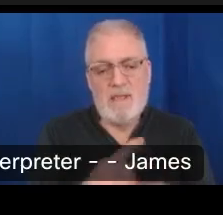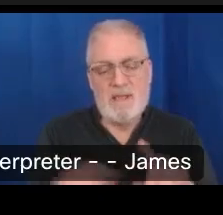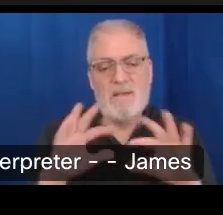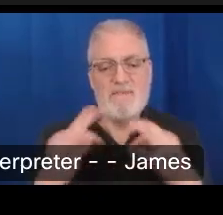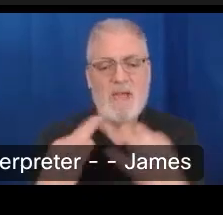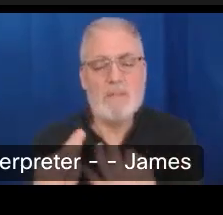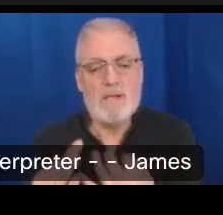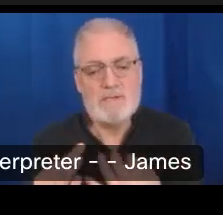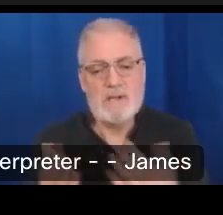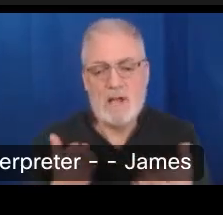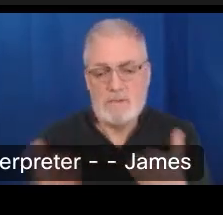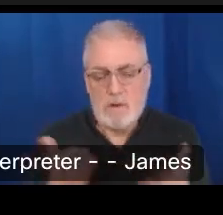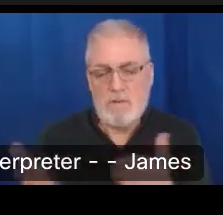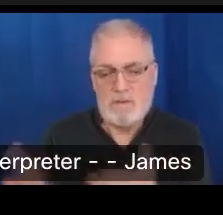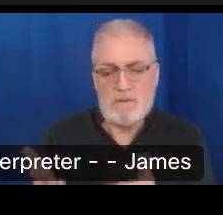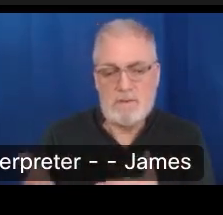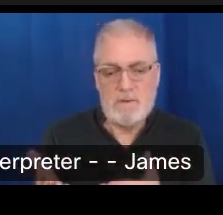serve that have